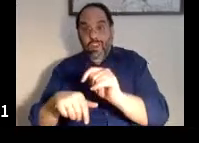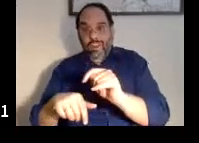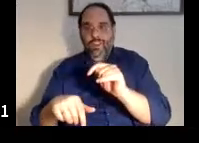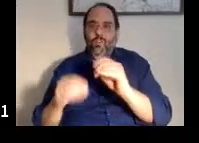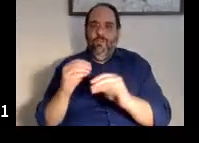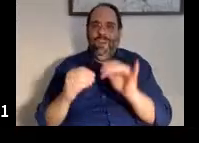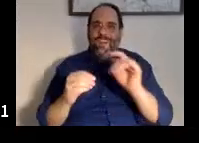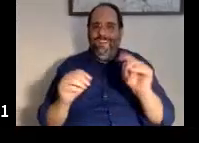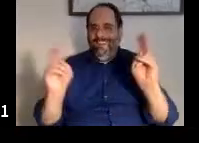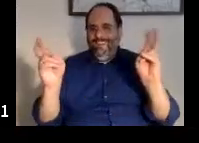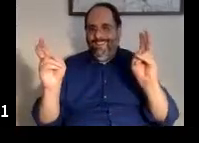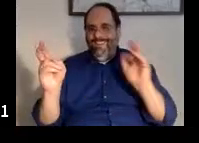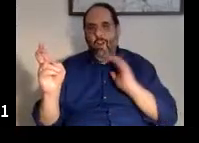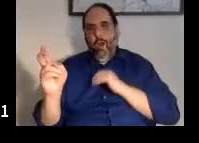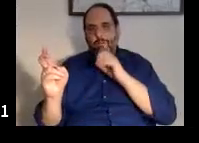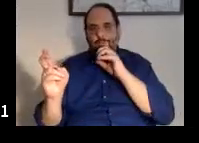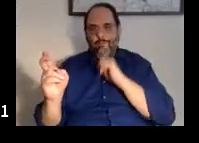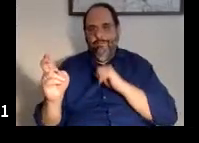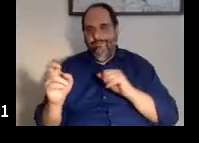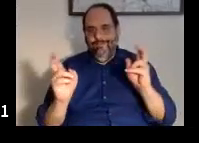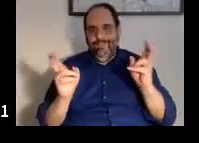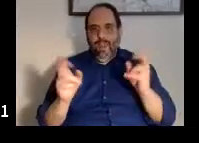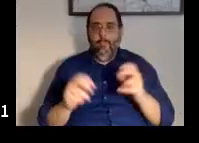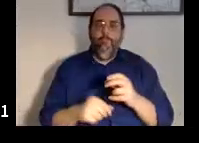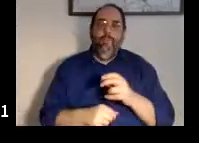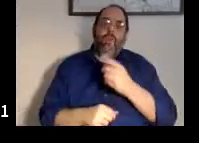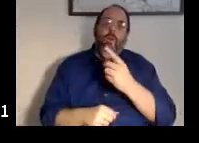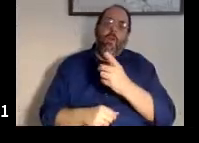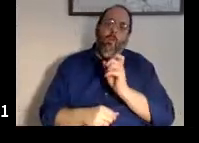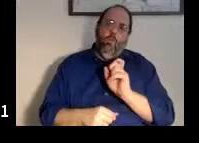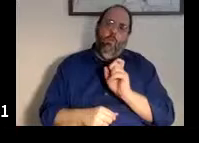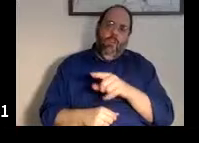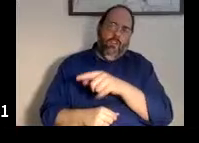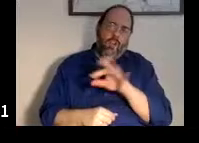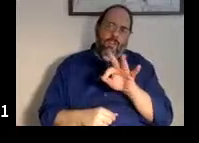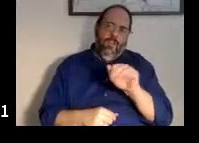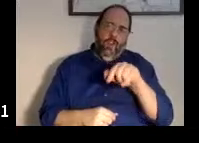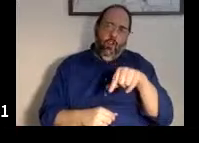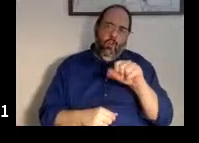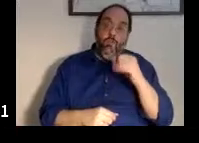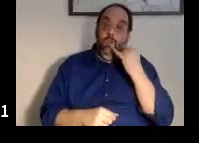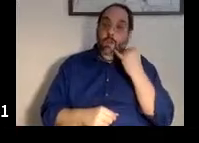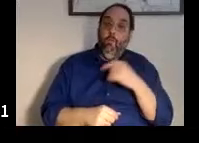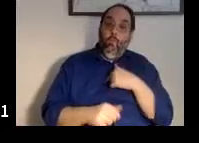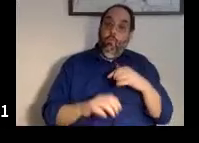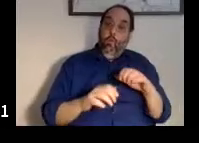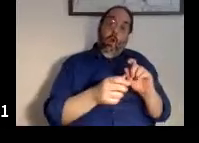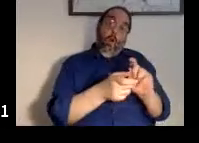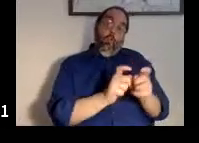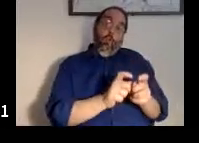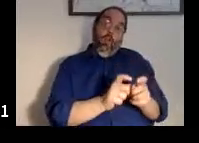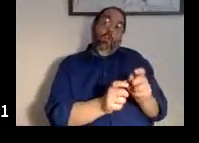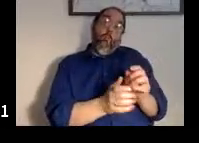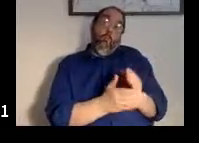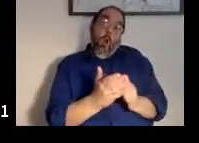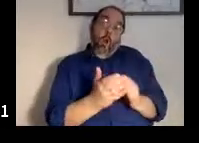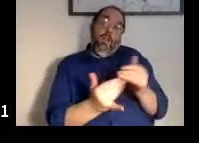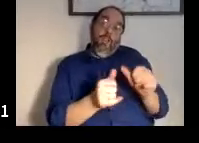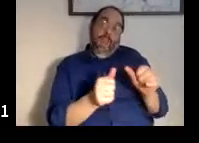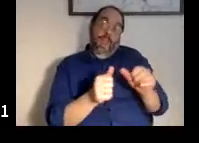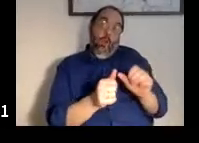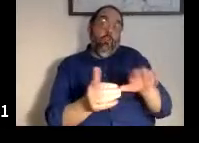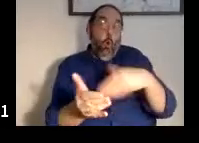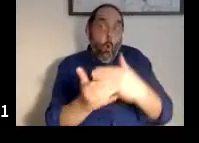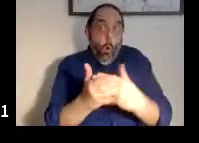And so one of the questions in that one is, if in an alteration is being made to part of the play area, does the